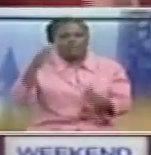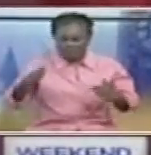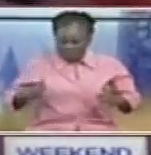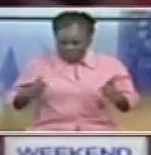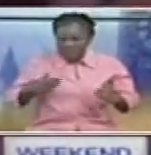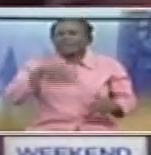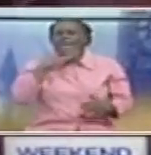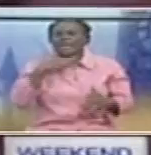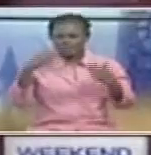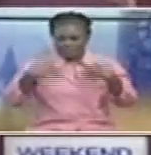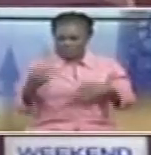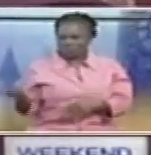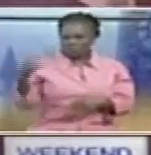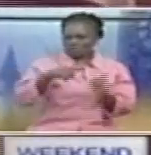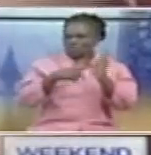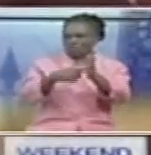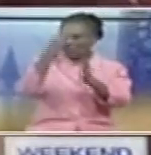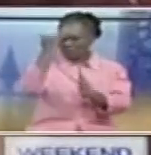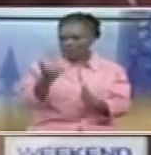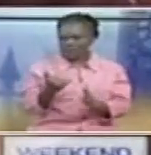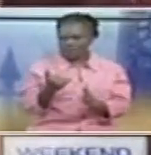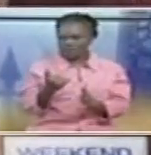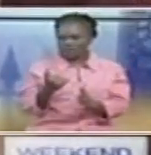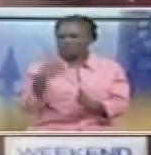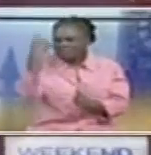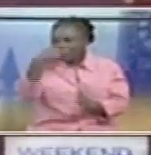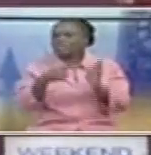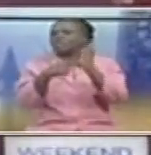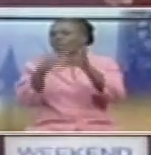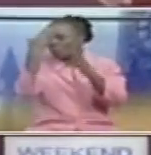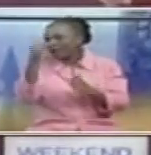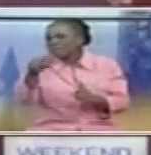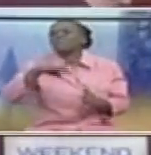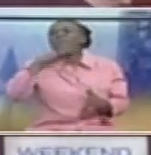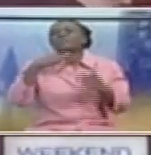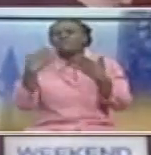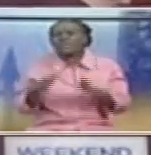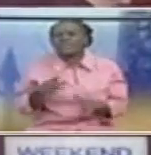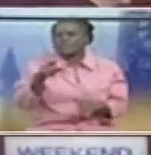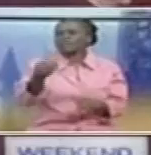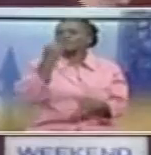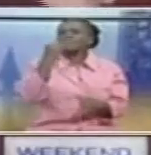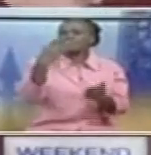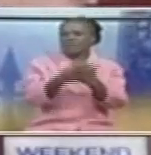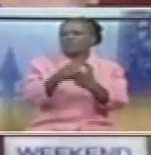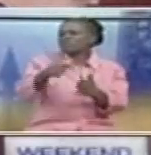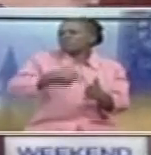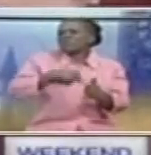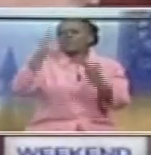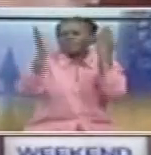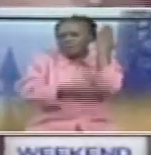amekufa. Inaletwa kutoka huko. Anaotonyesha sura yake na amekufa na hakuna. Na hawa anakula pesa. Tunasikia